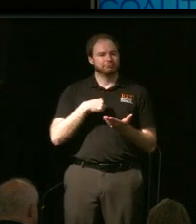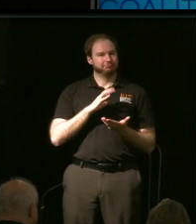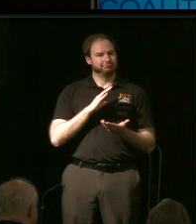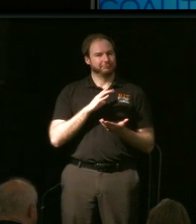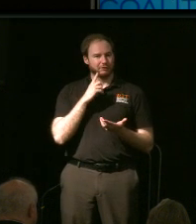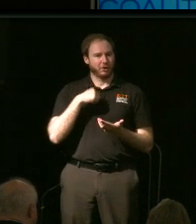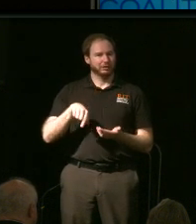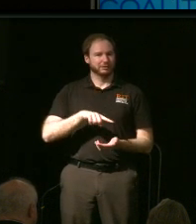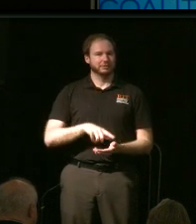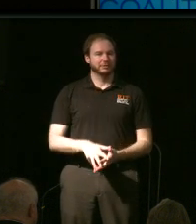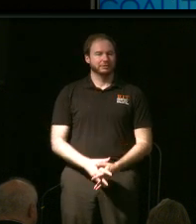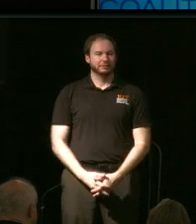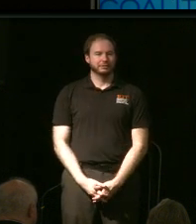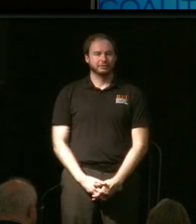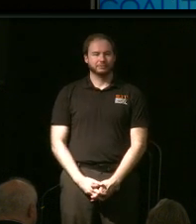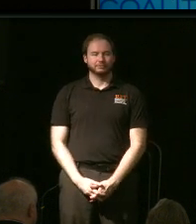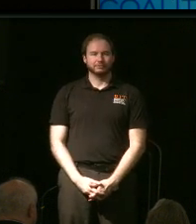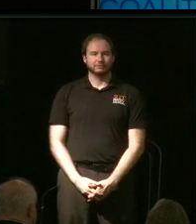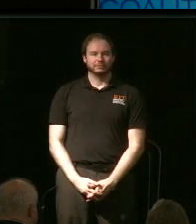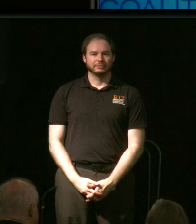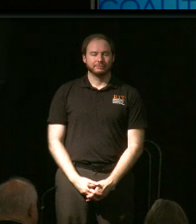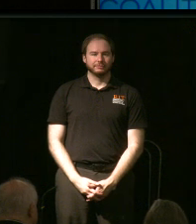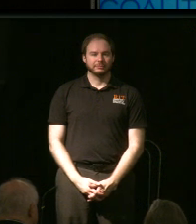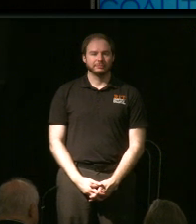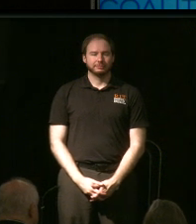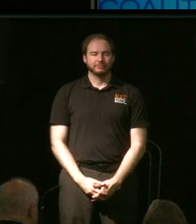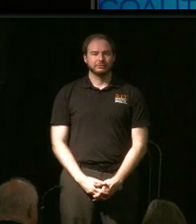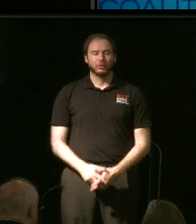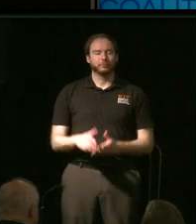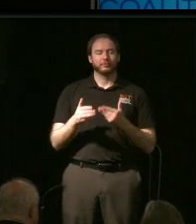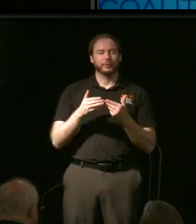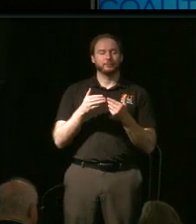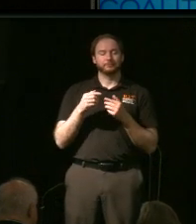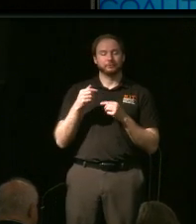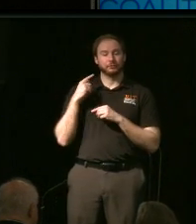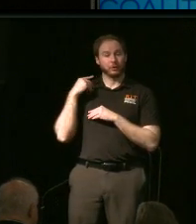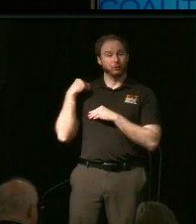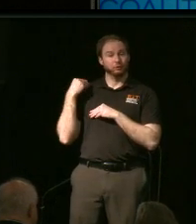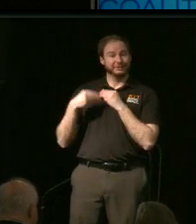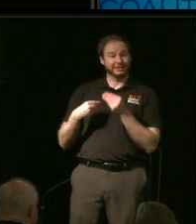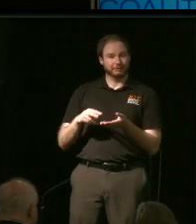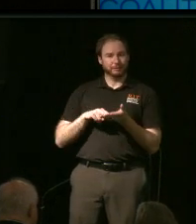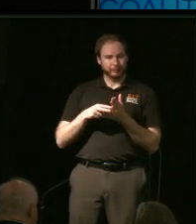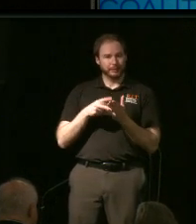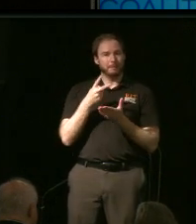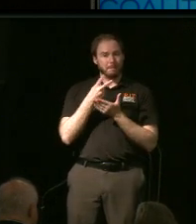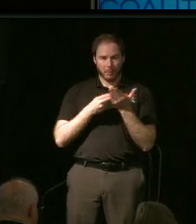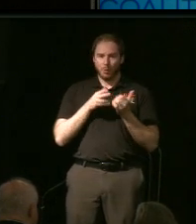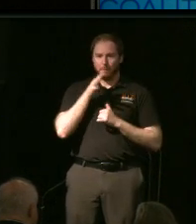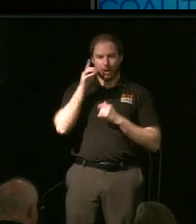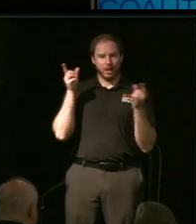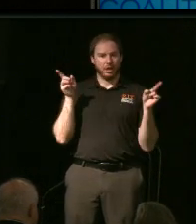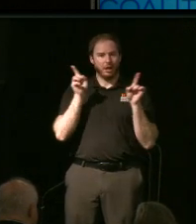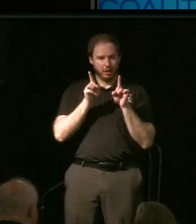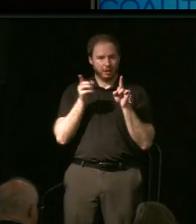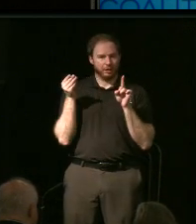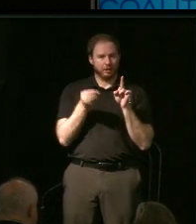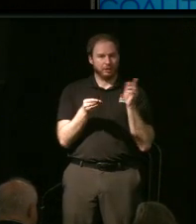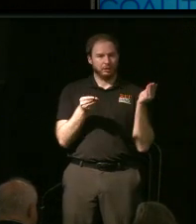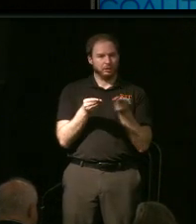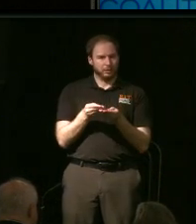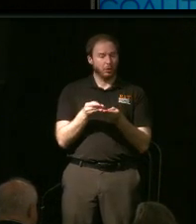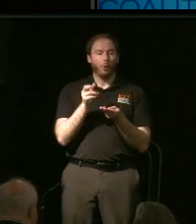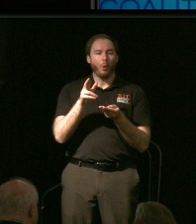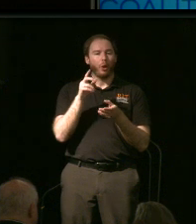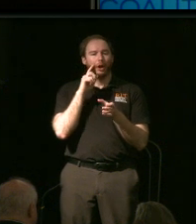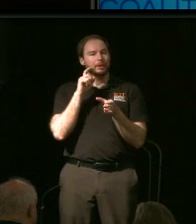do. So as we talked about, this is a recessive disease. It means that each parent, biological parent, or sperm